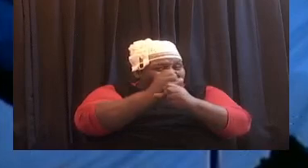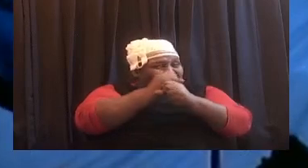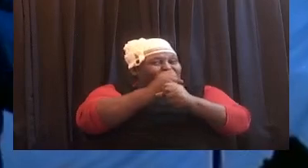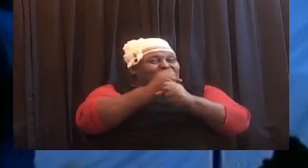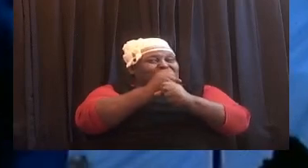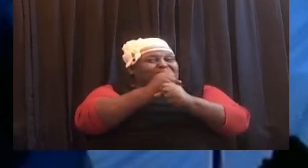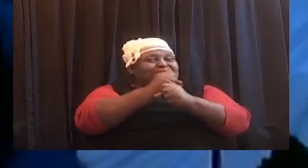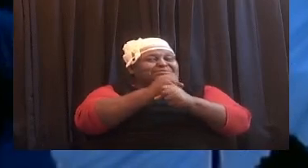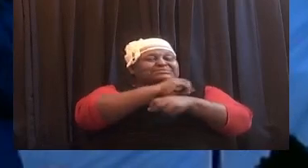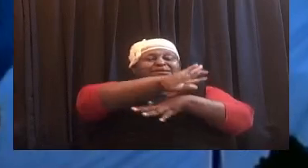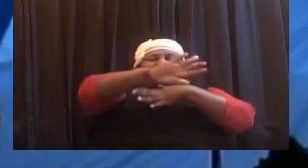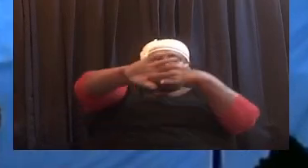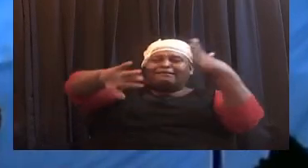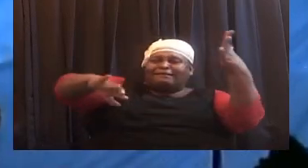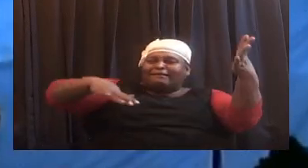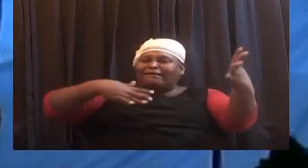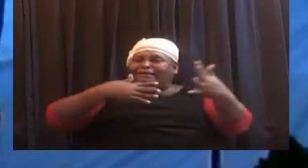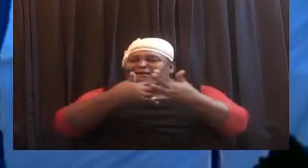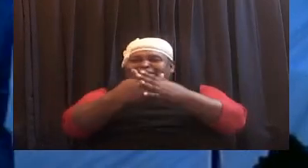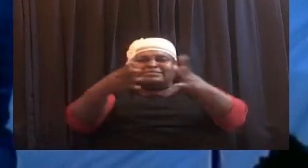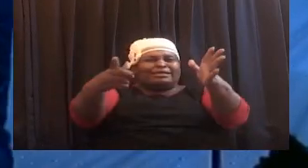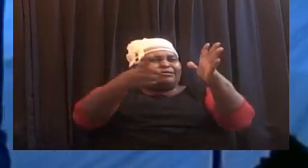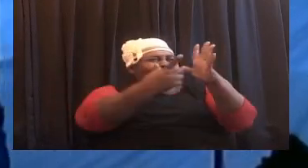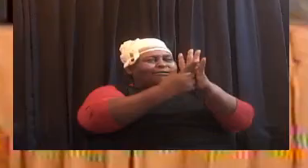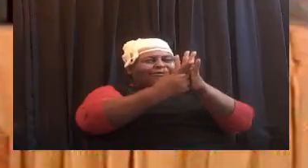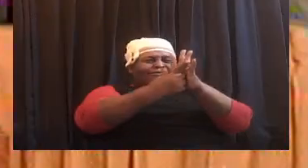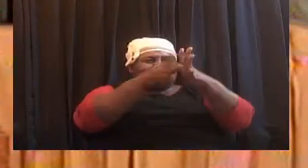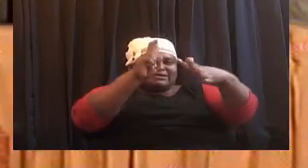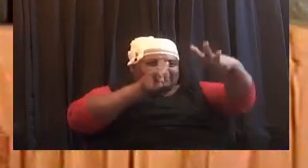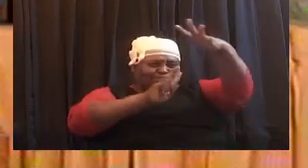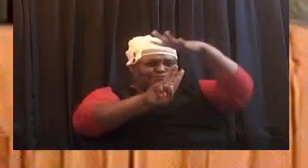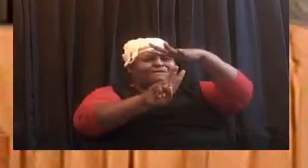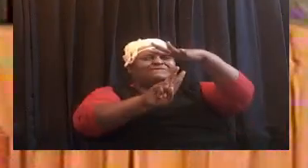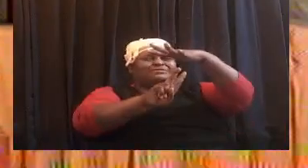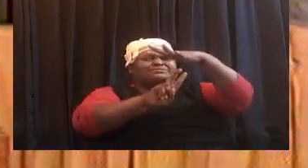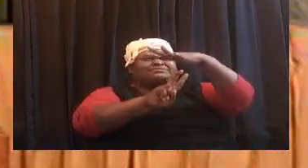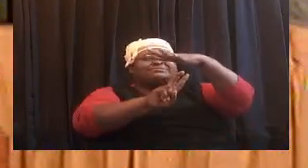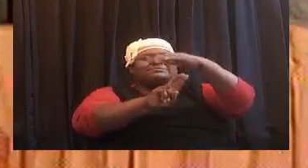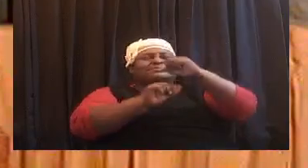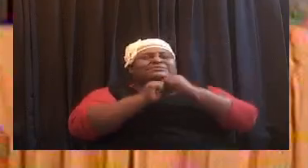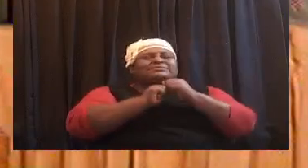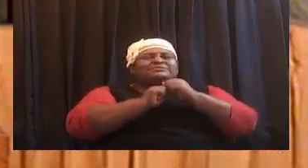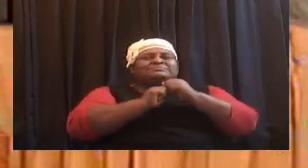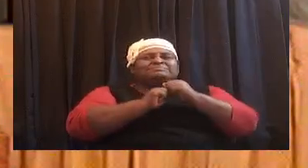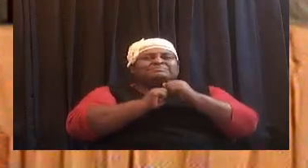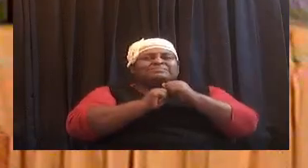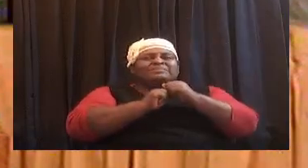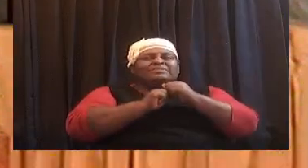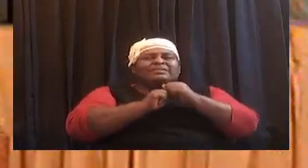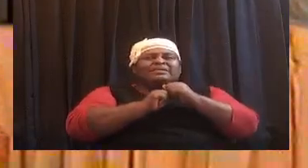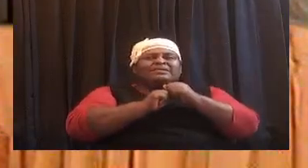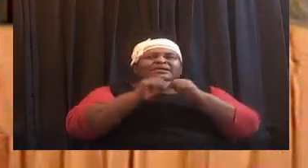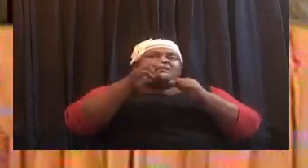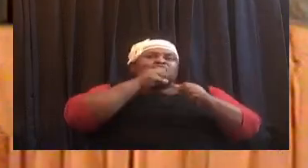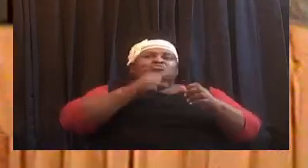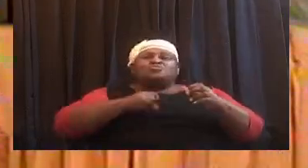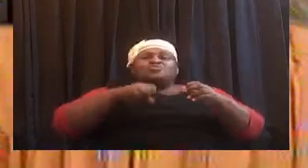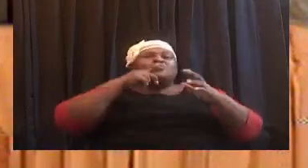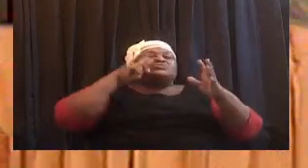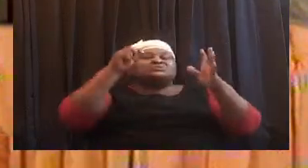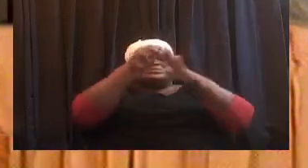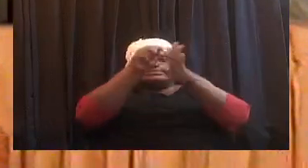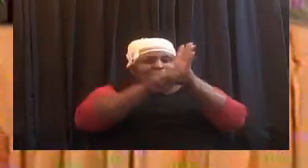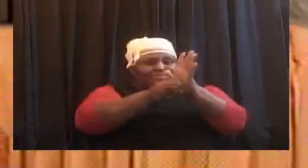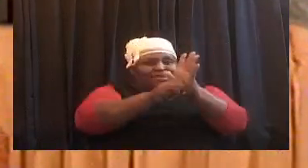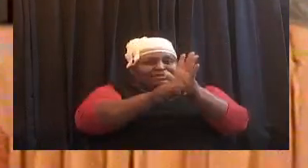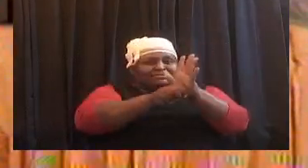all the laws on the prophet. The entire Old Testament,